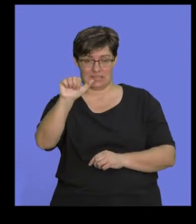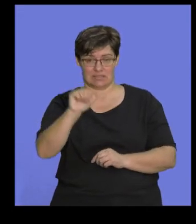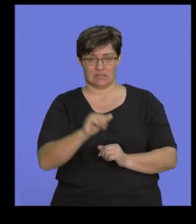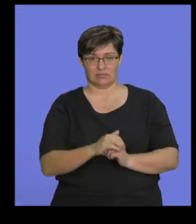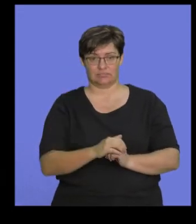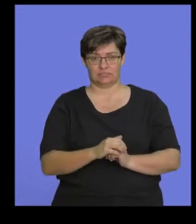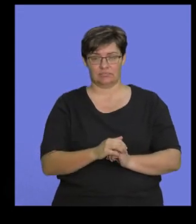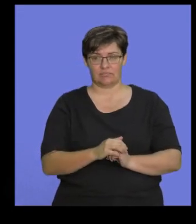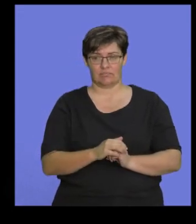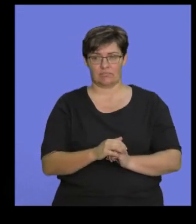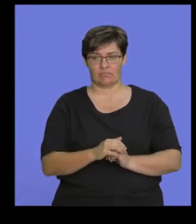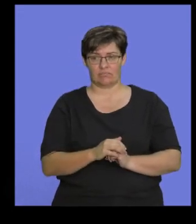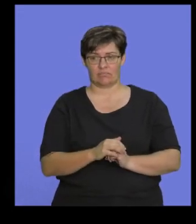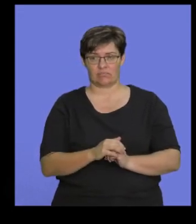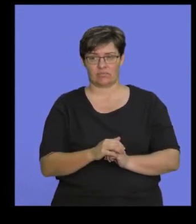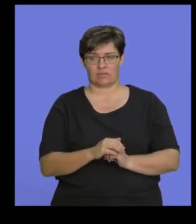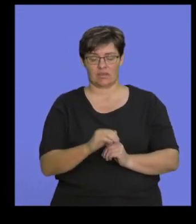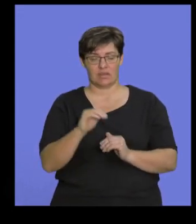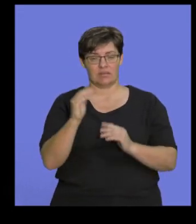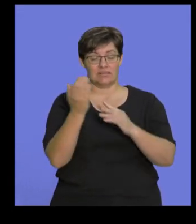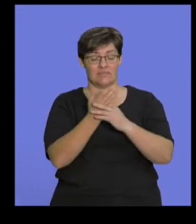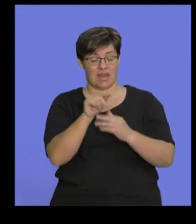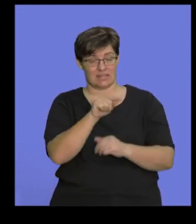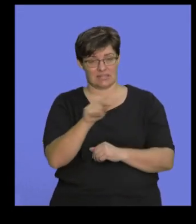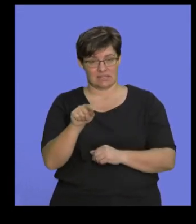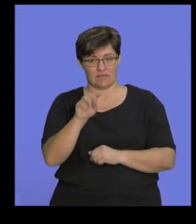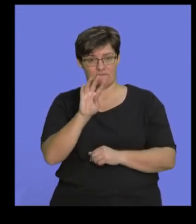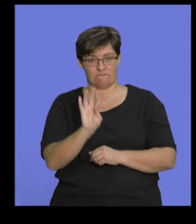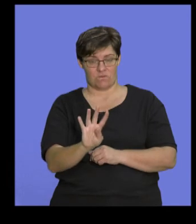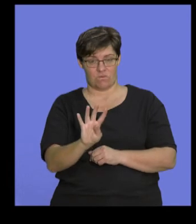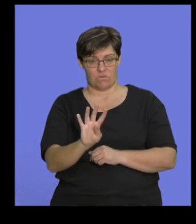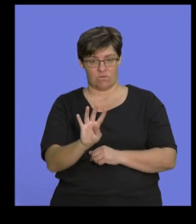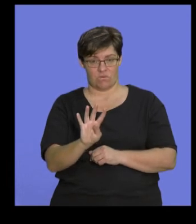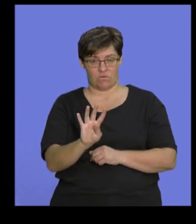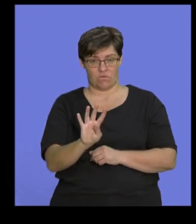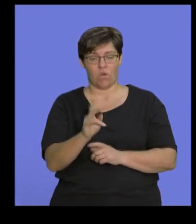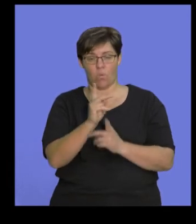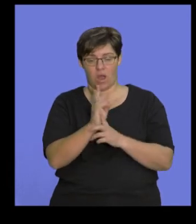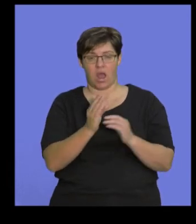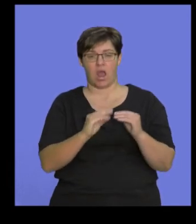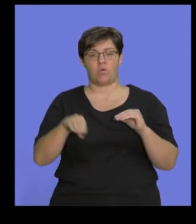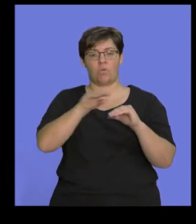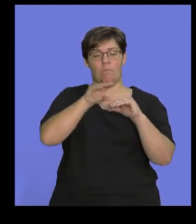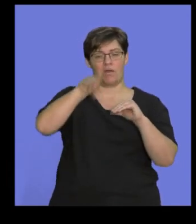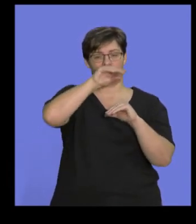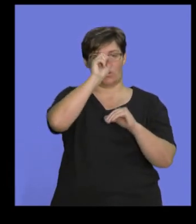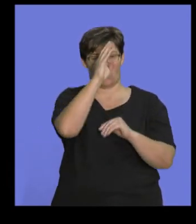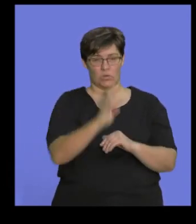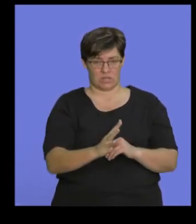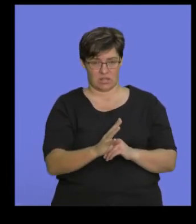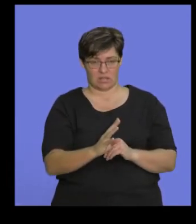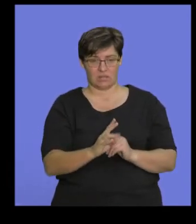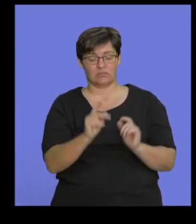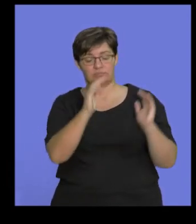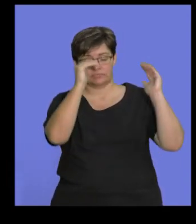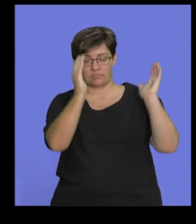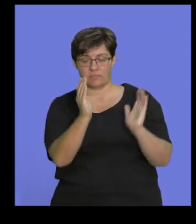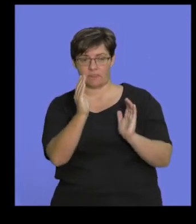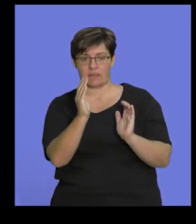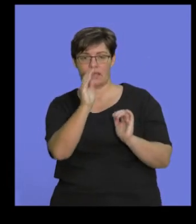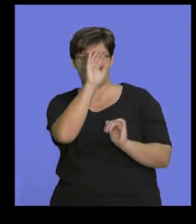06 divided by 4, because it's compounded quarterly, to the exponent of 10 multiplied by 4